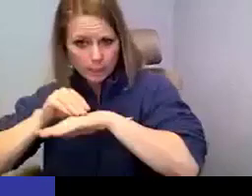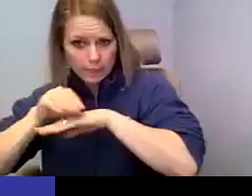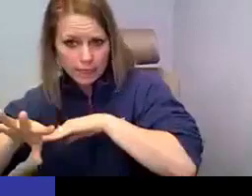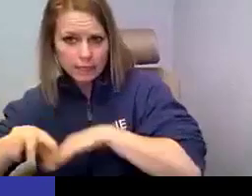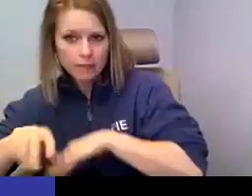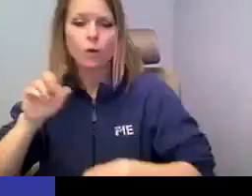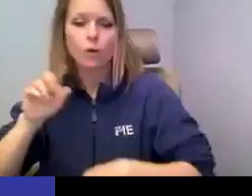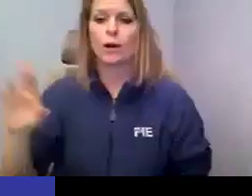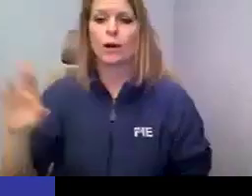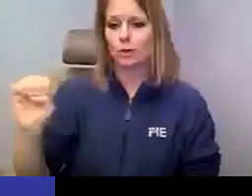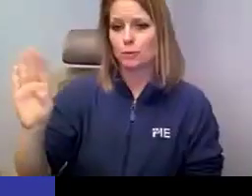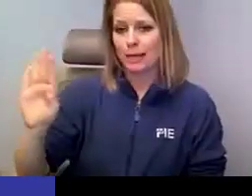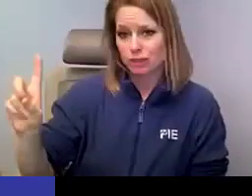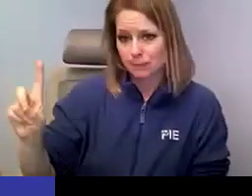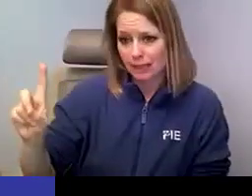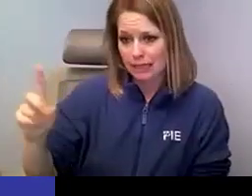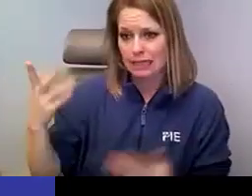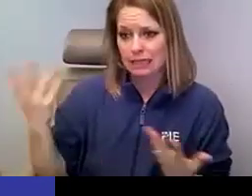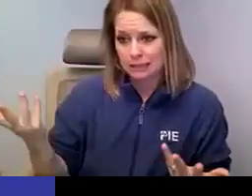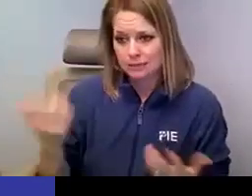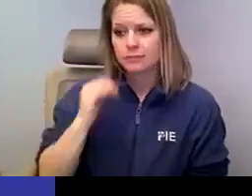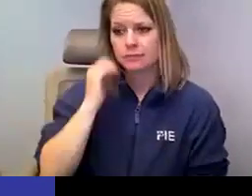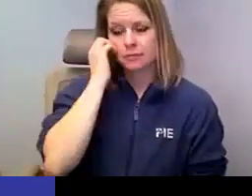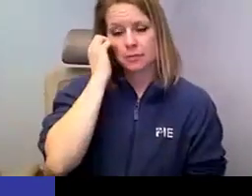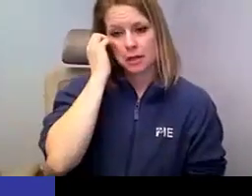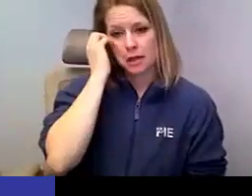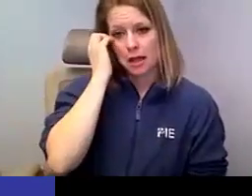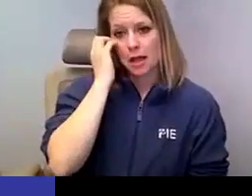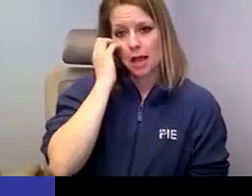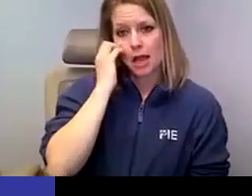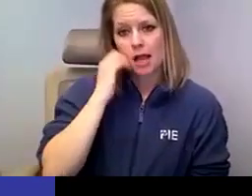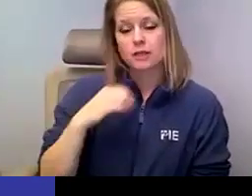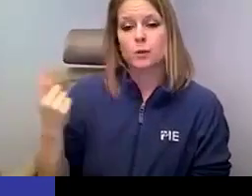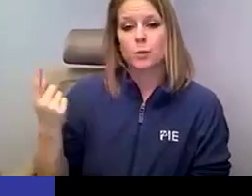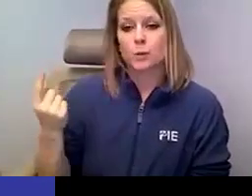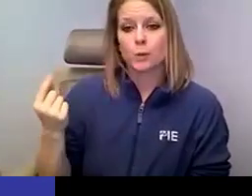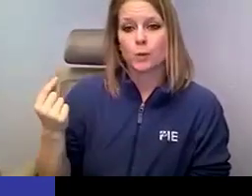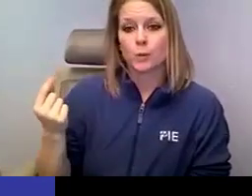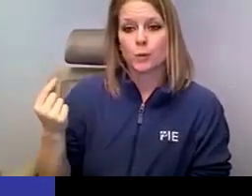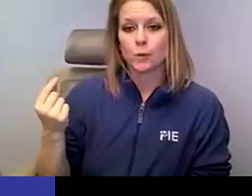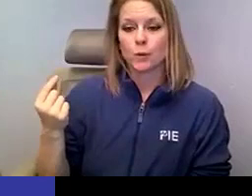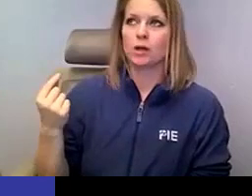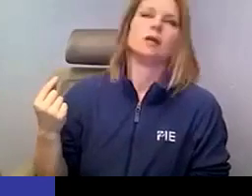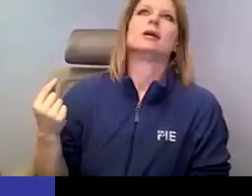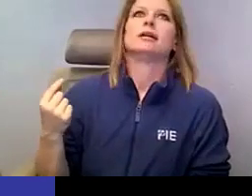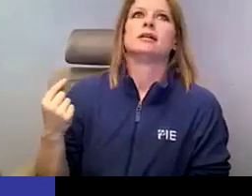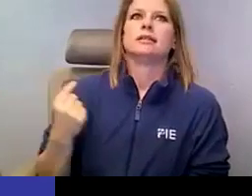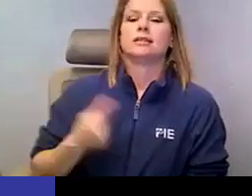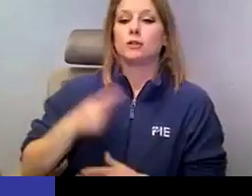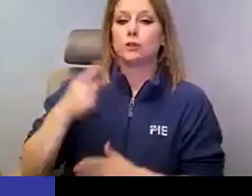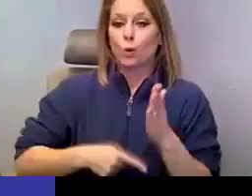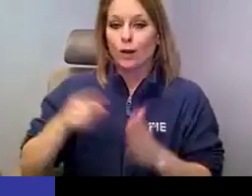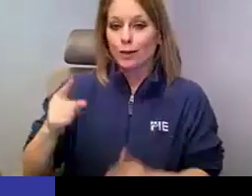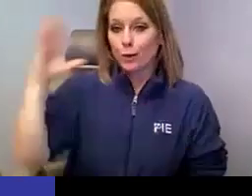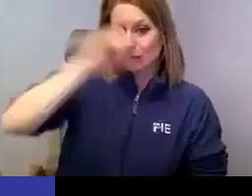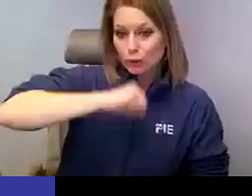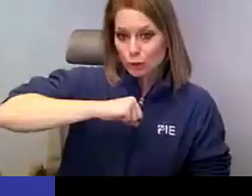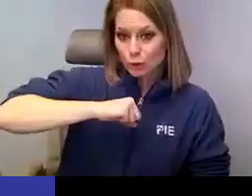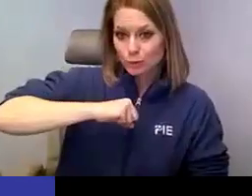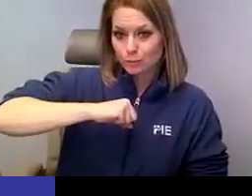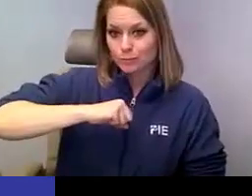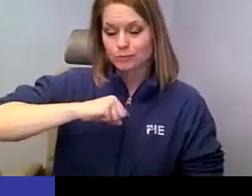disability. What I want you to do here is sort of flip what you're probably thinking in your head. And that